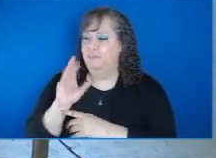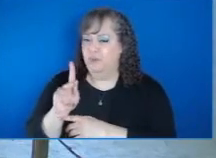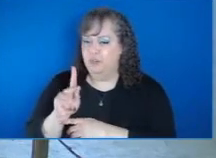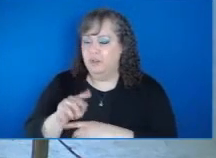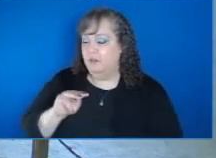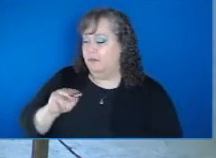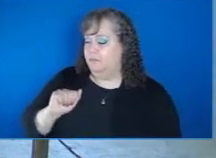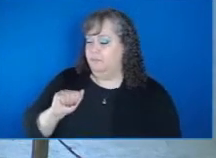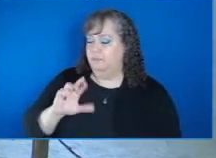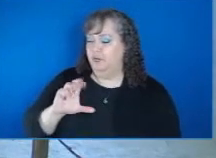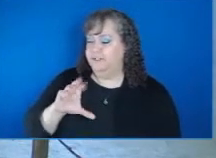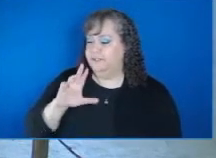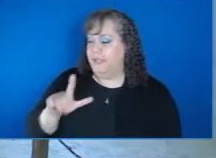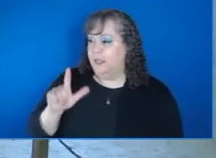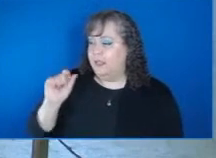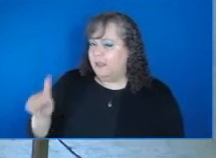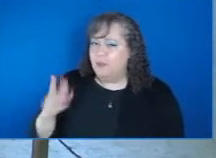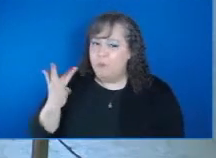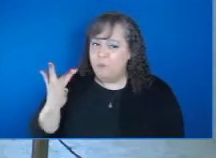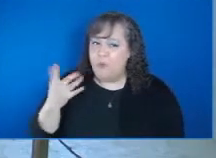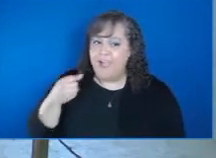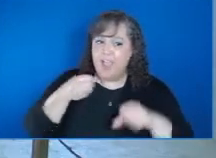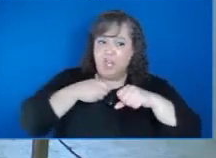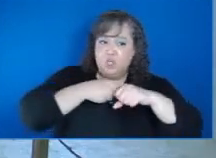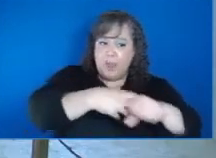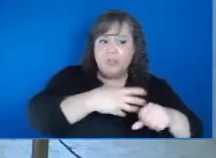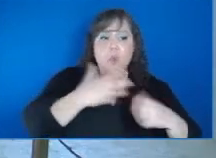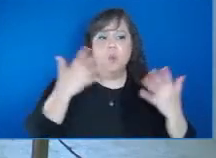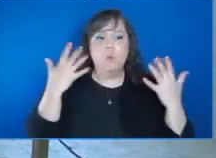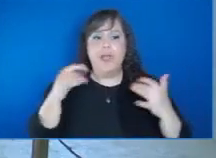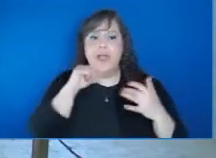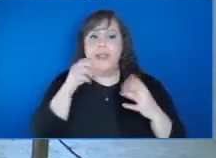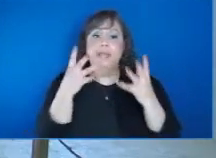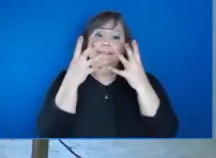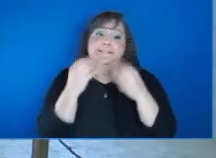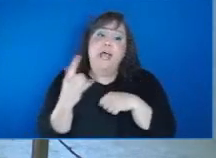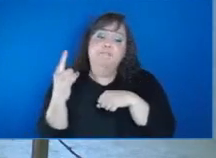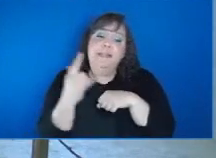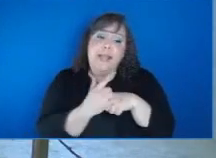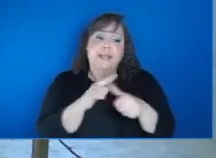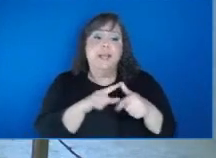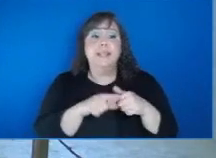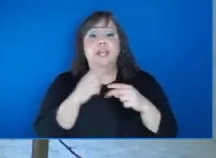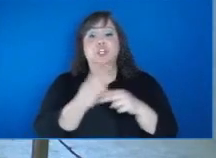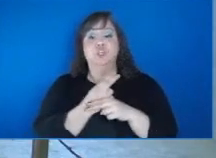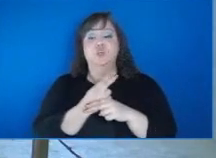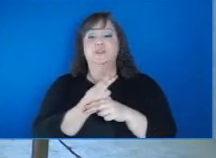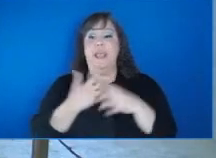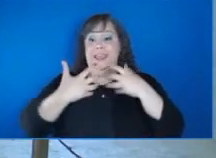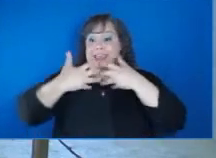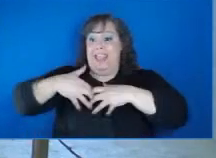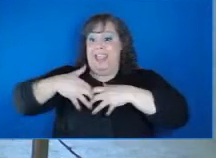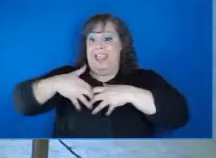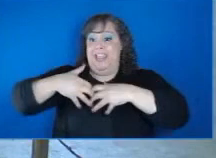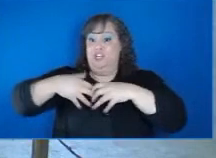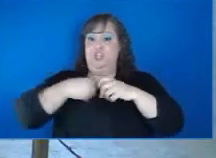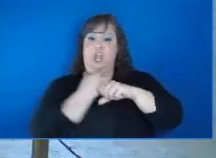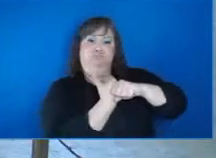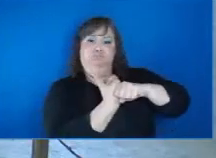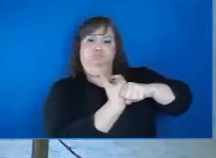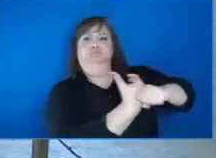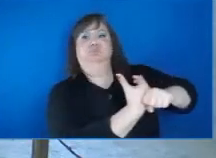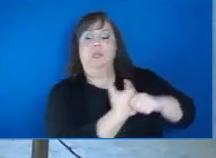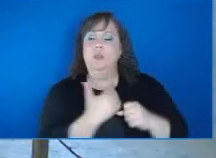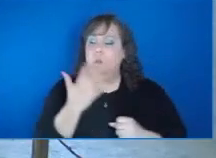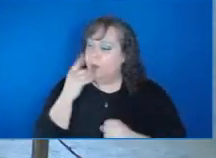the spacecraft and not try a soft landing and then use the engine of the spacecraft to push the asteroid? Goes back to